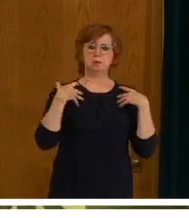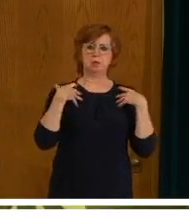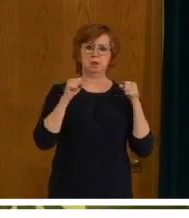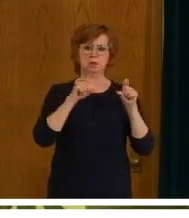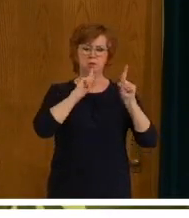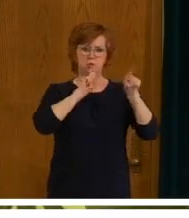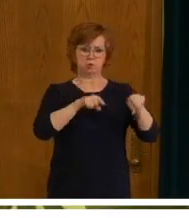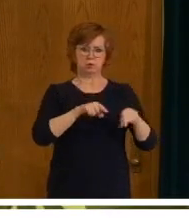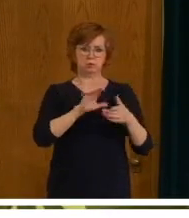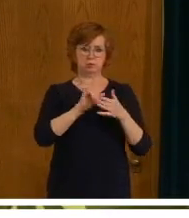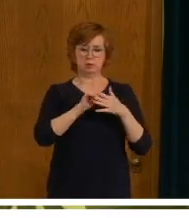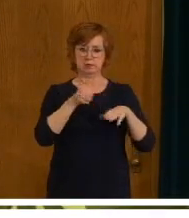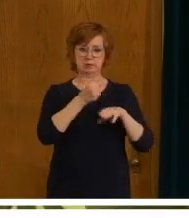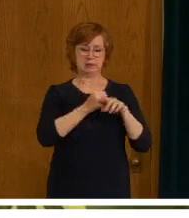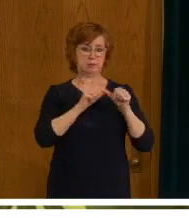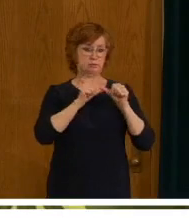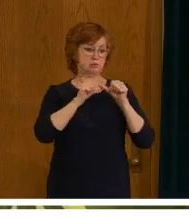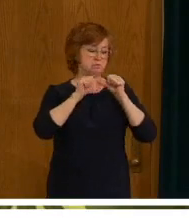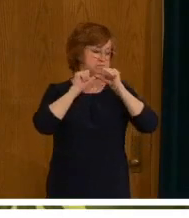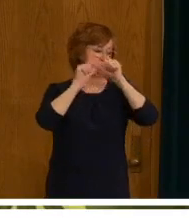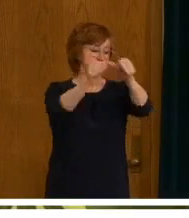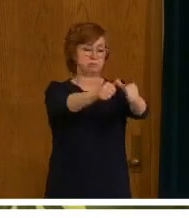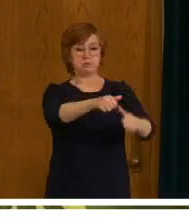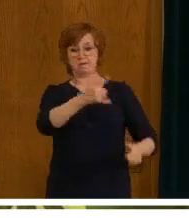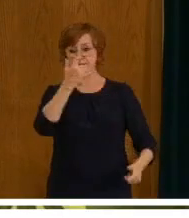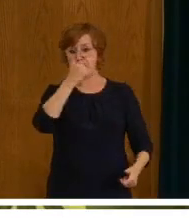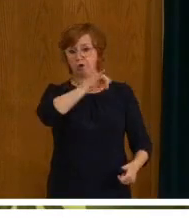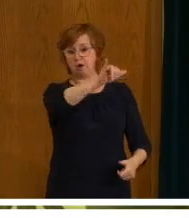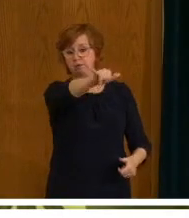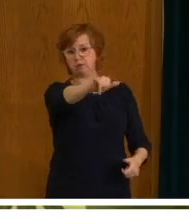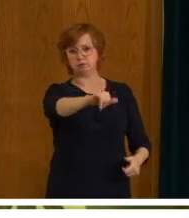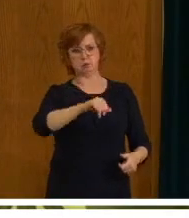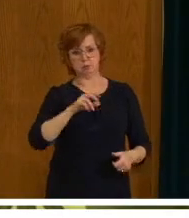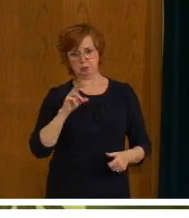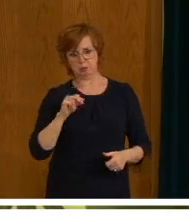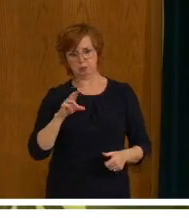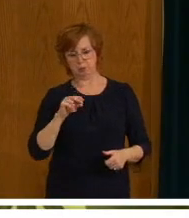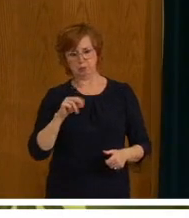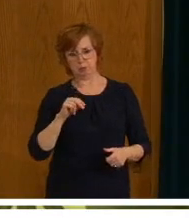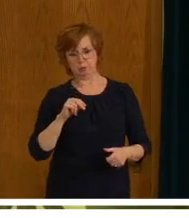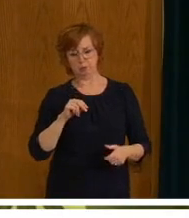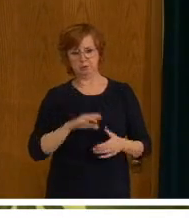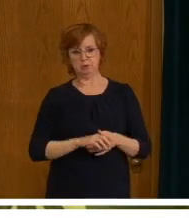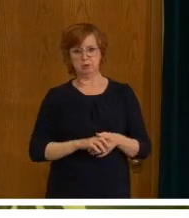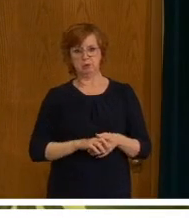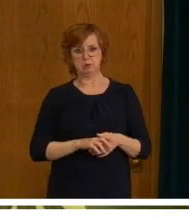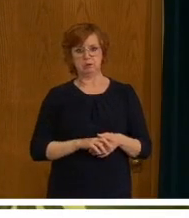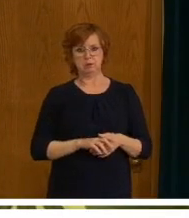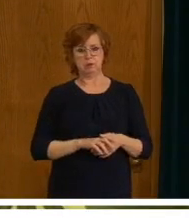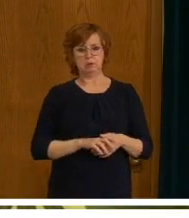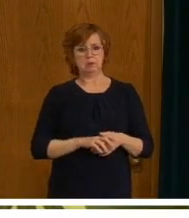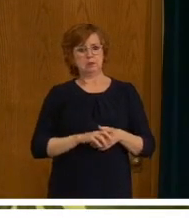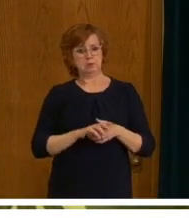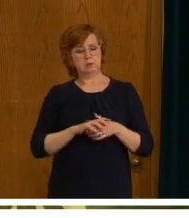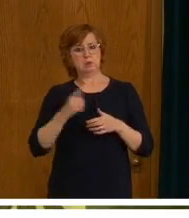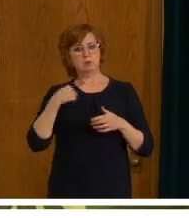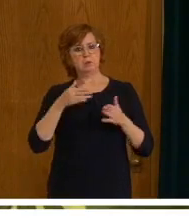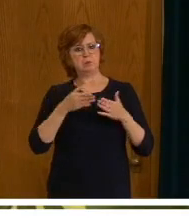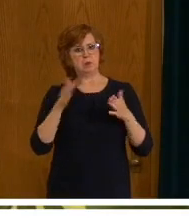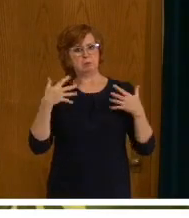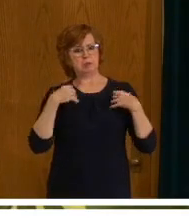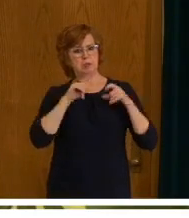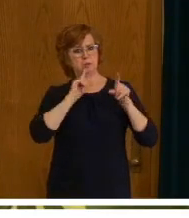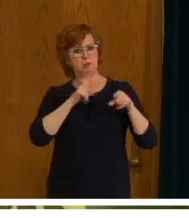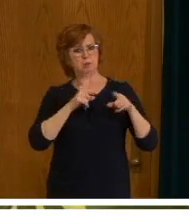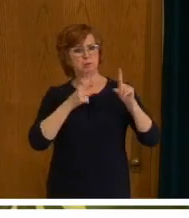the intent of being permanent. They have always been in place with the intent of keeping ourselves collectively as society